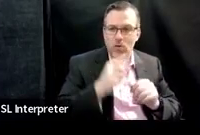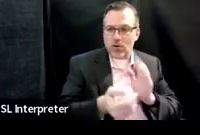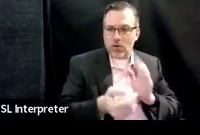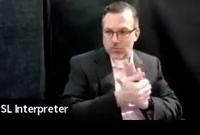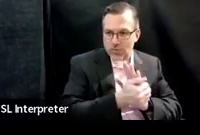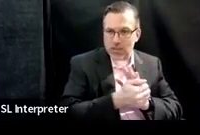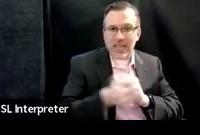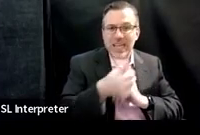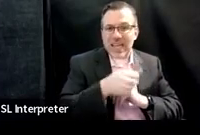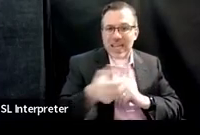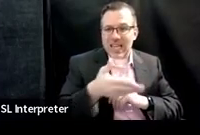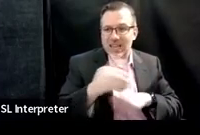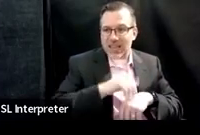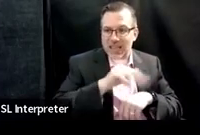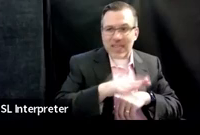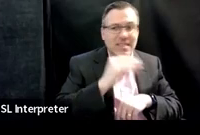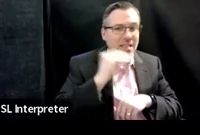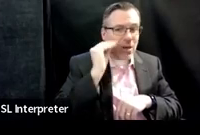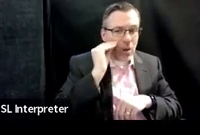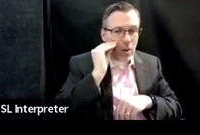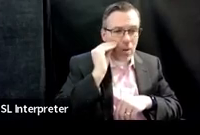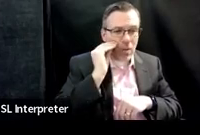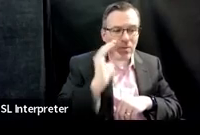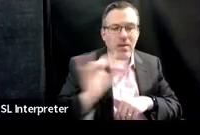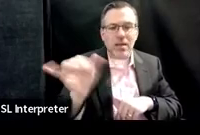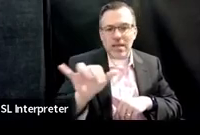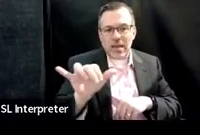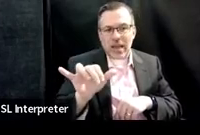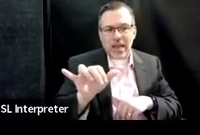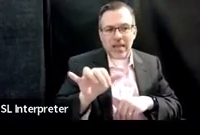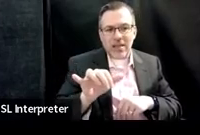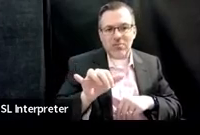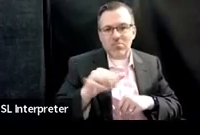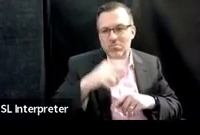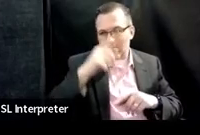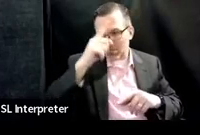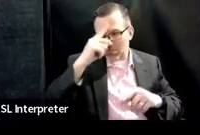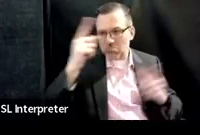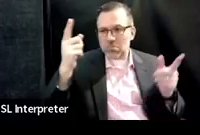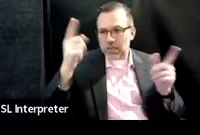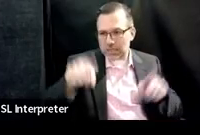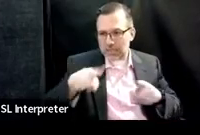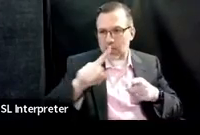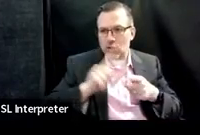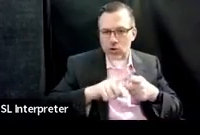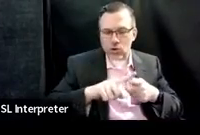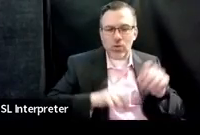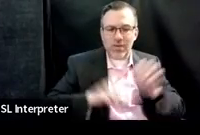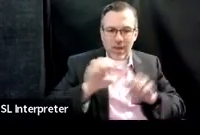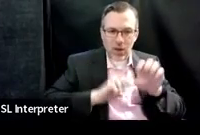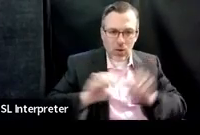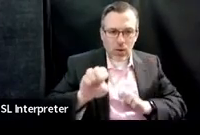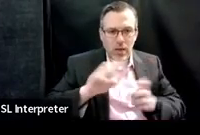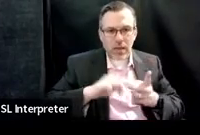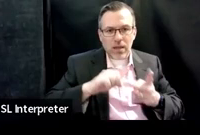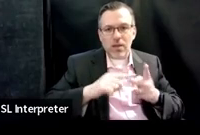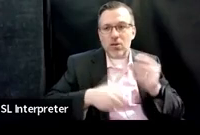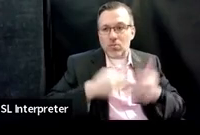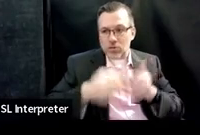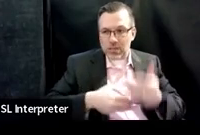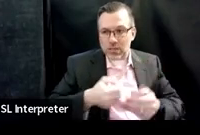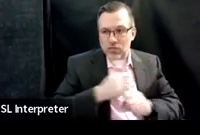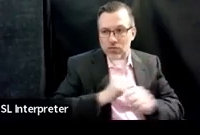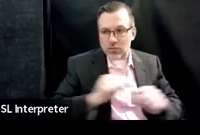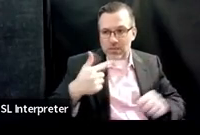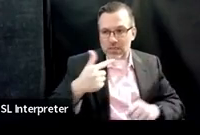with the written notice, such as a consent to evaluate, or procedural safeguards, or any of those eligibility